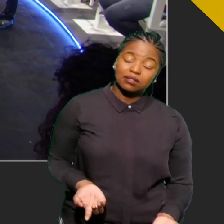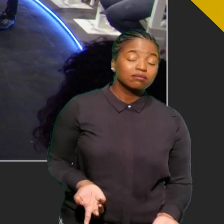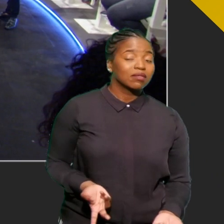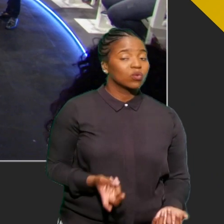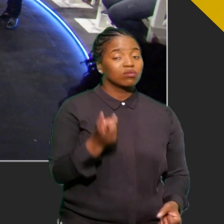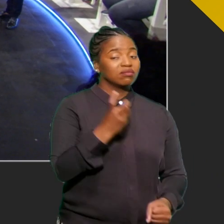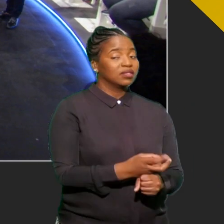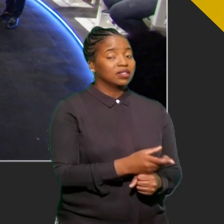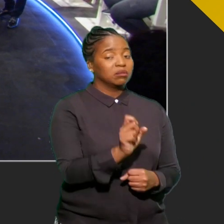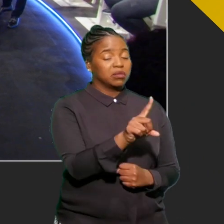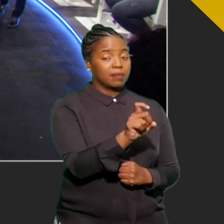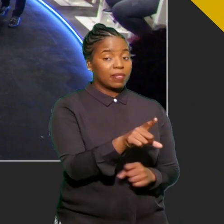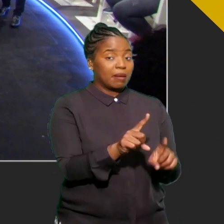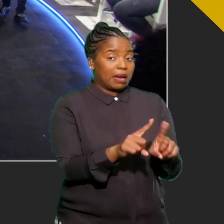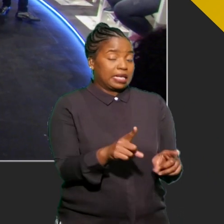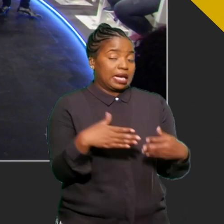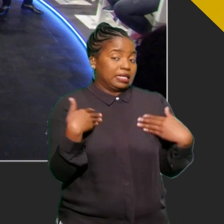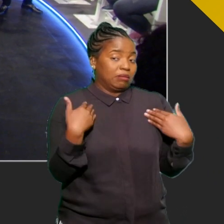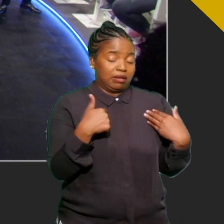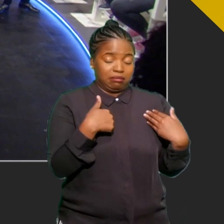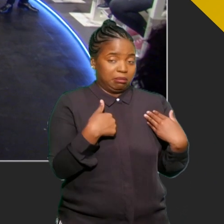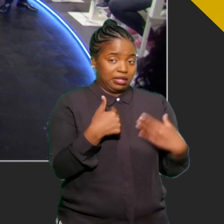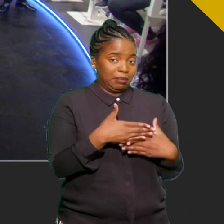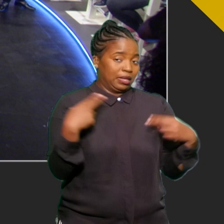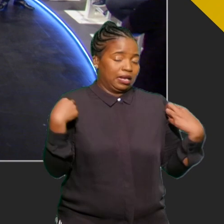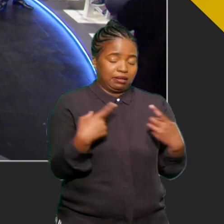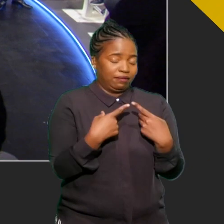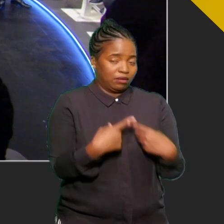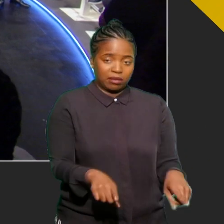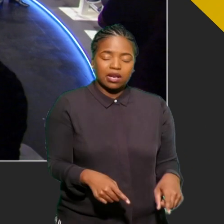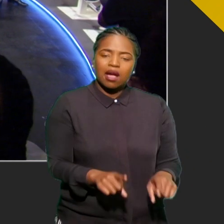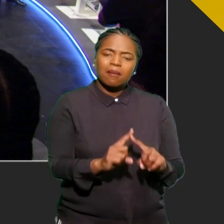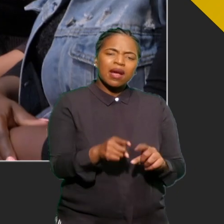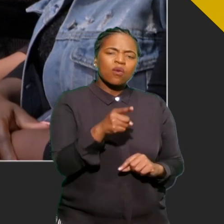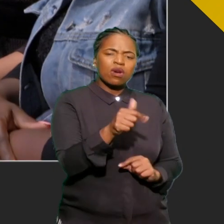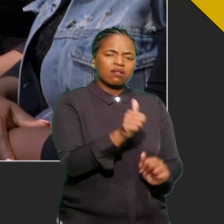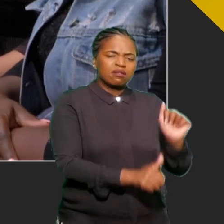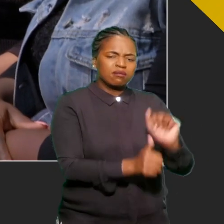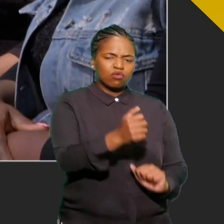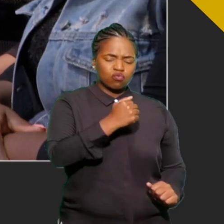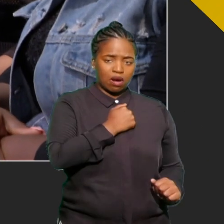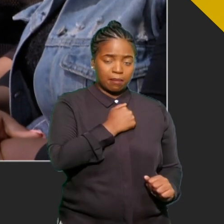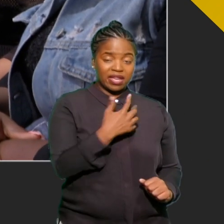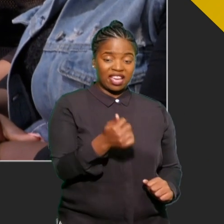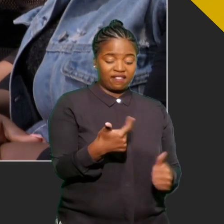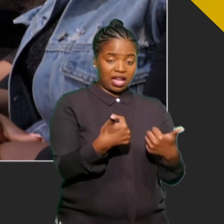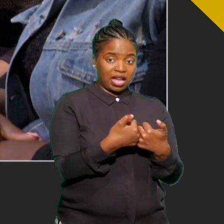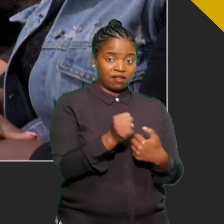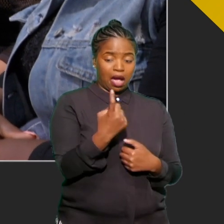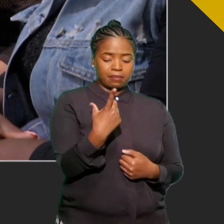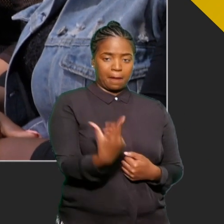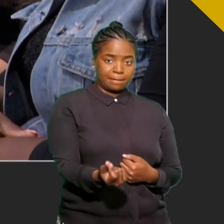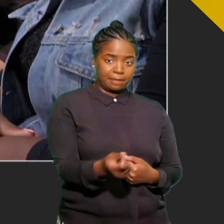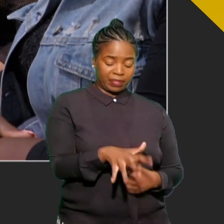tough question. But ngiyajabula ukuthi akusemi no lapha. Kodwa futhi sengizingibuza wena ukuthi njengomfowethu umithisa usisi at a